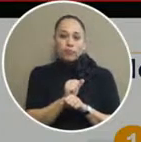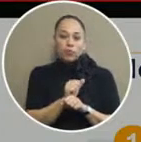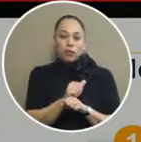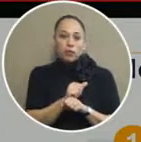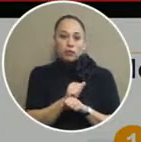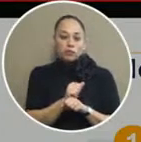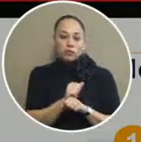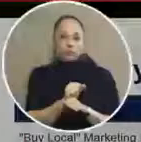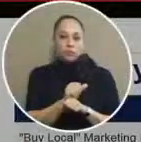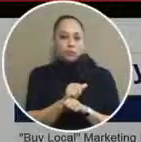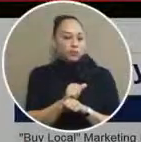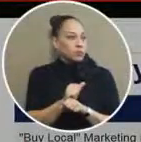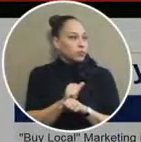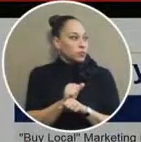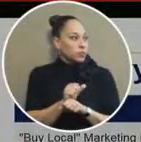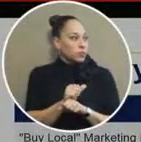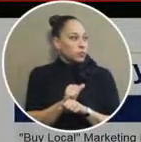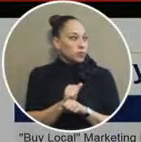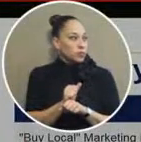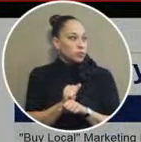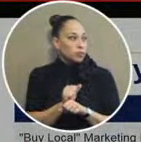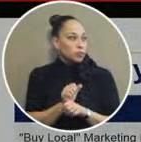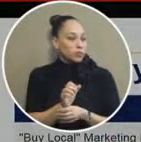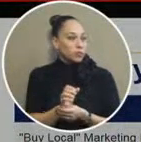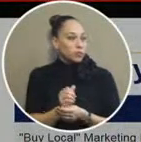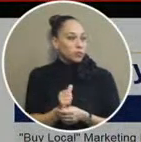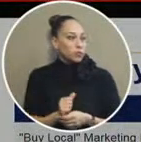slide, the slide before, please.